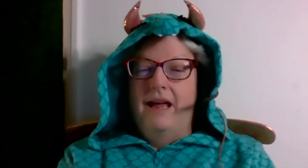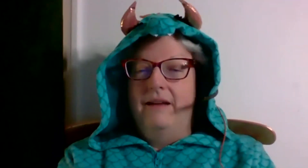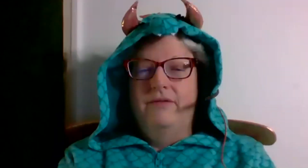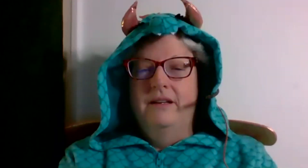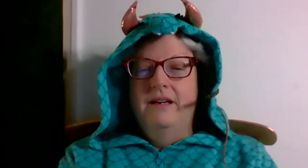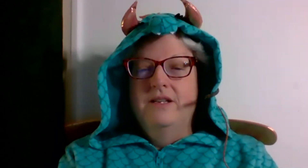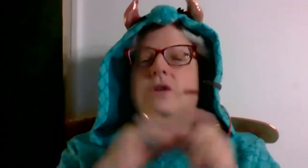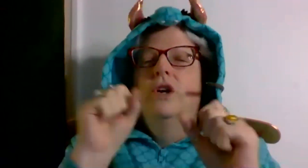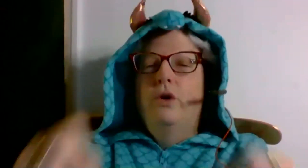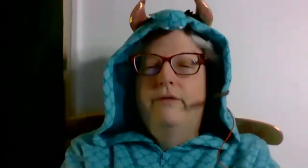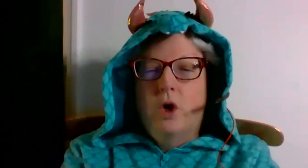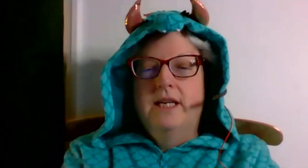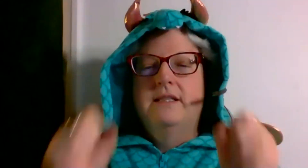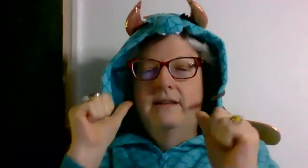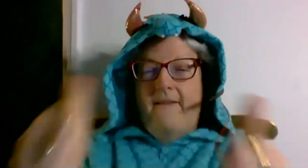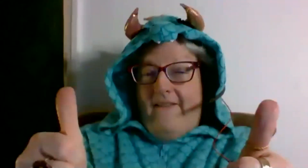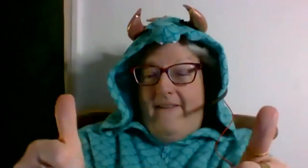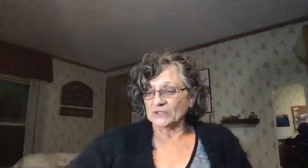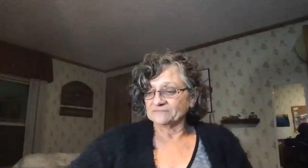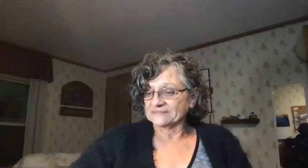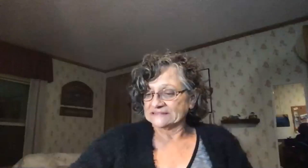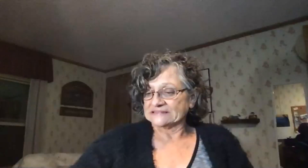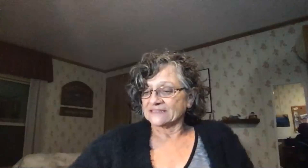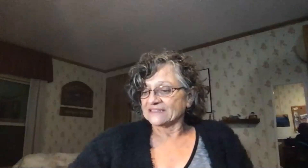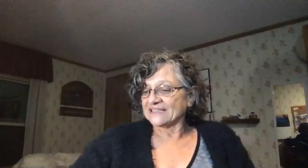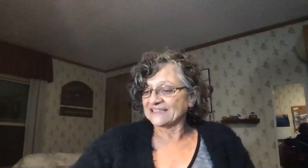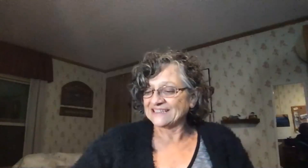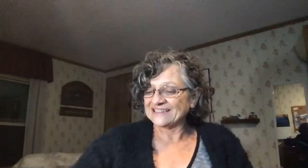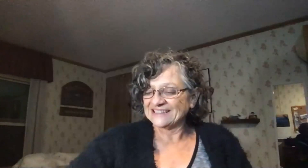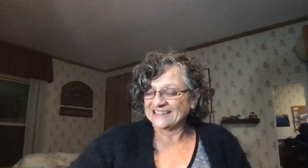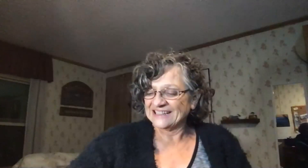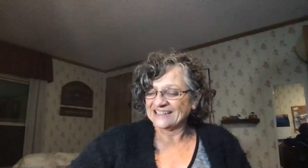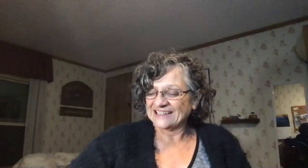best life. So go for it. Cool. Yeah.